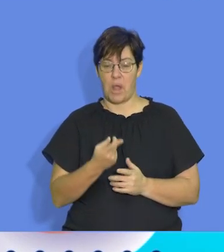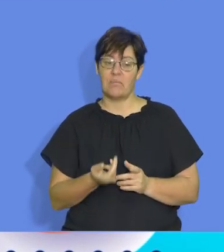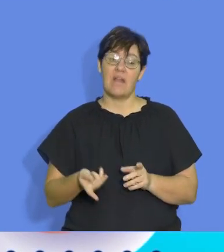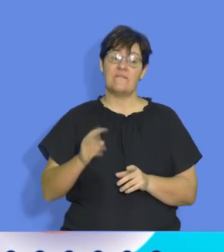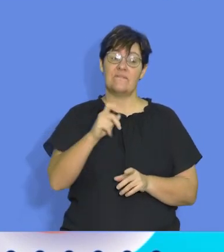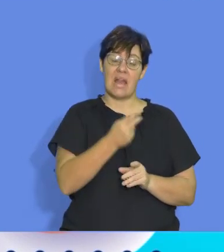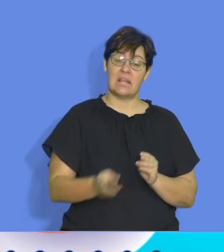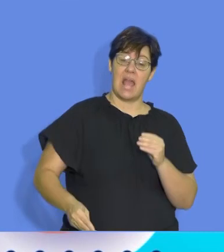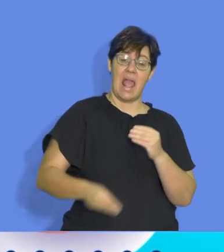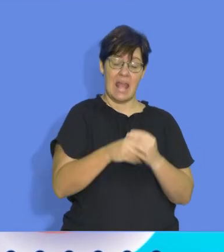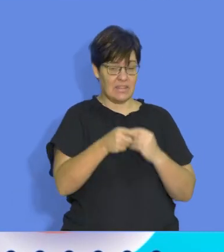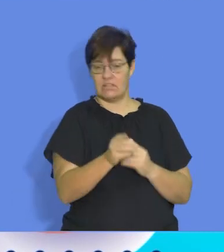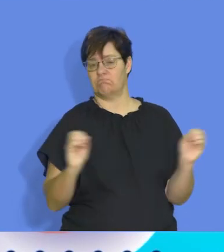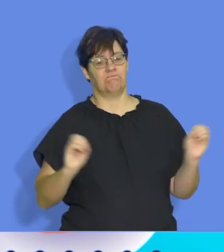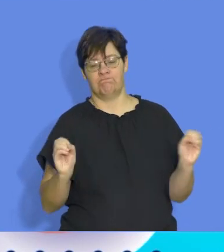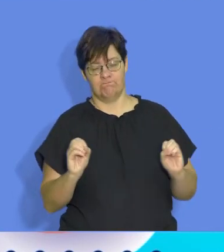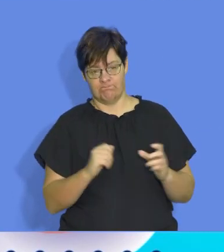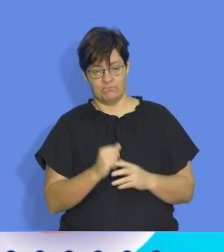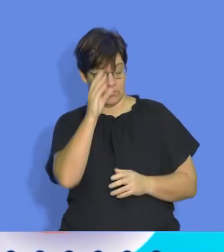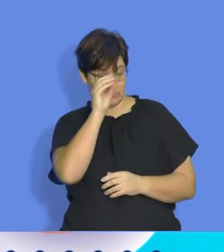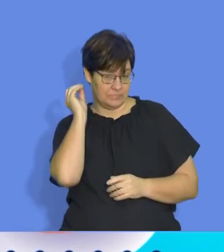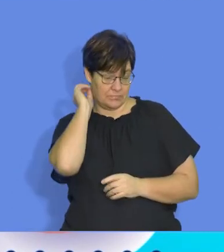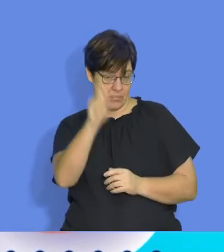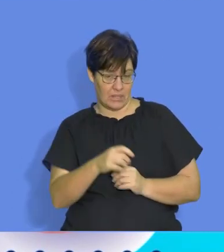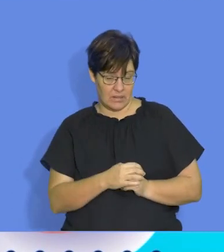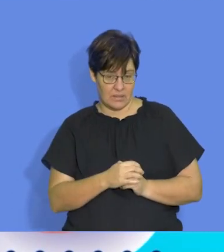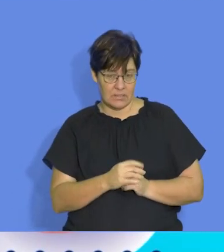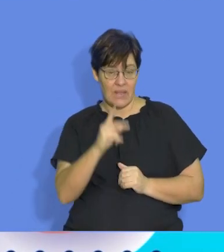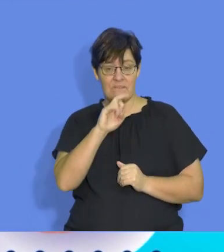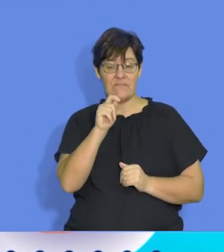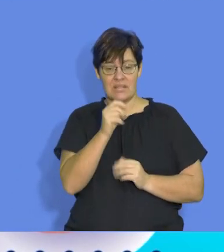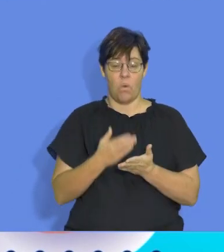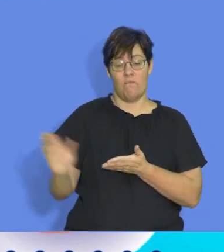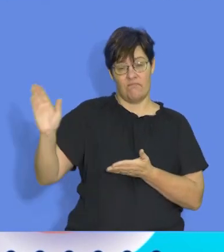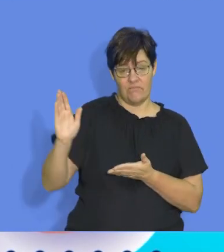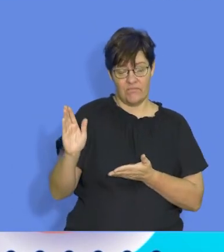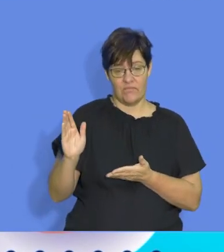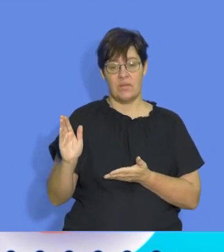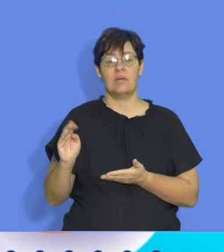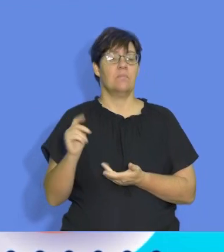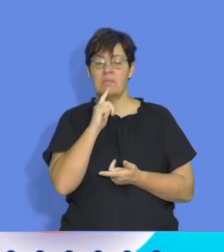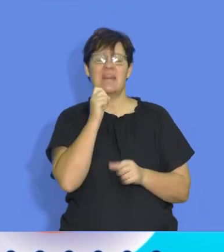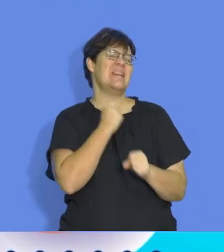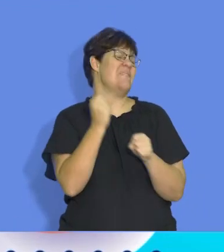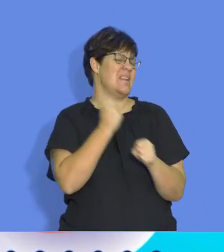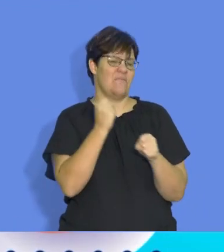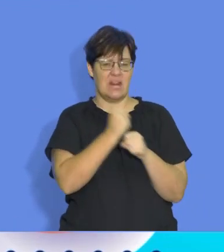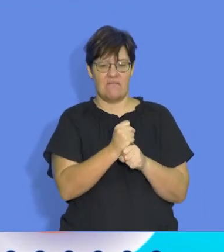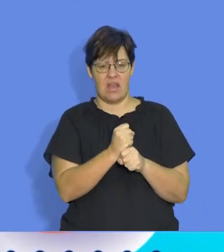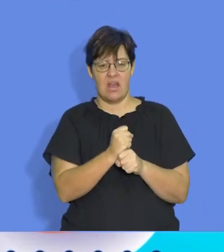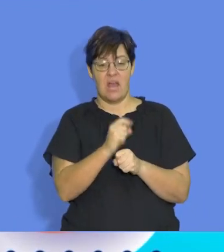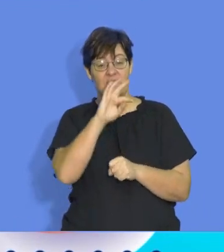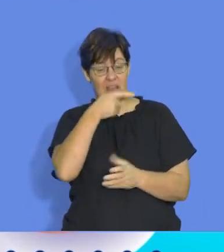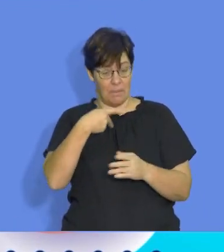subjected to VAT. So keep that in mind. When we say they're VAT exempt, it means that they will never ever be